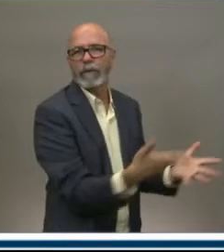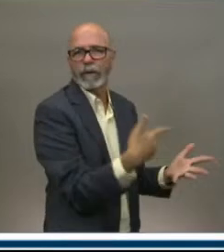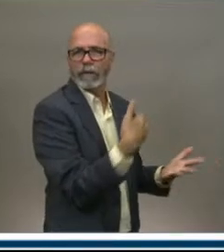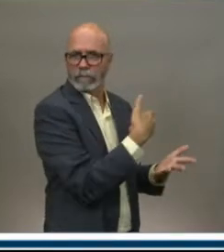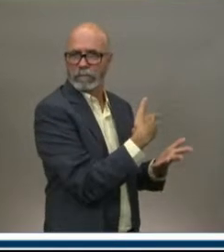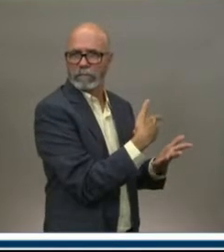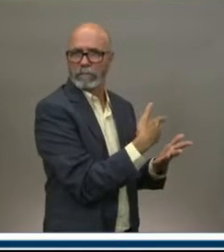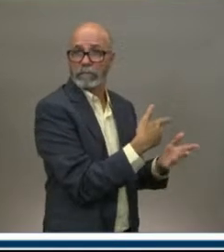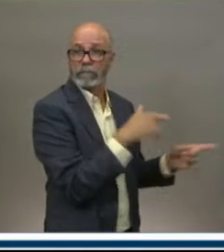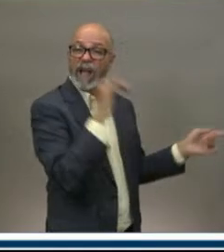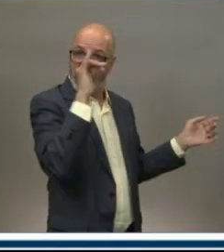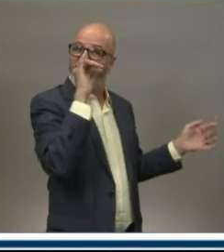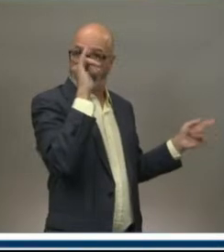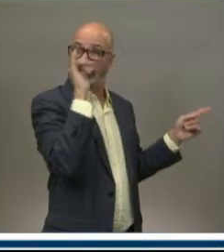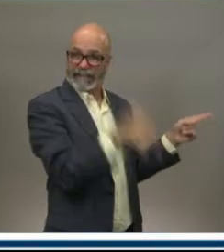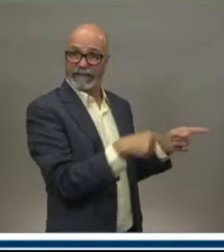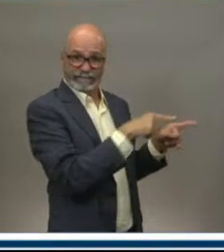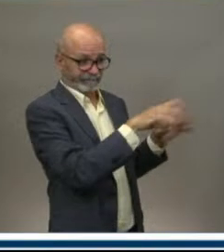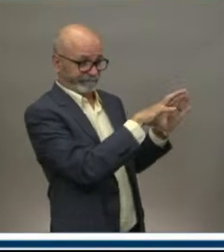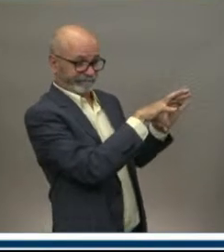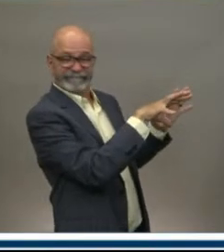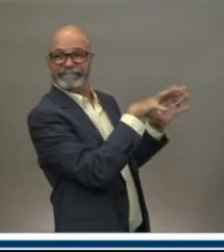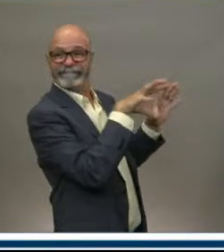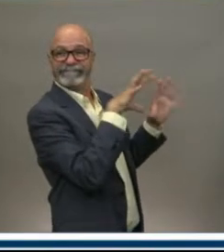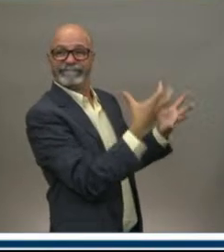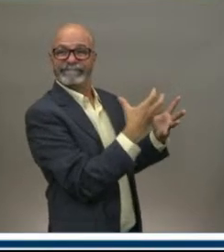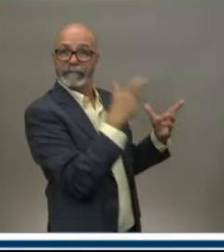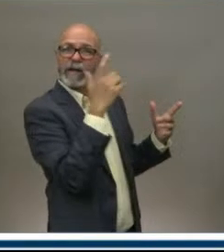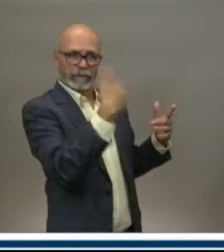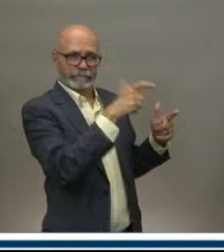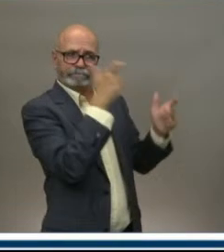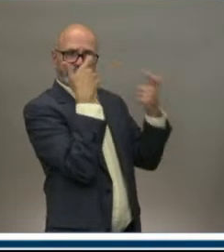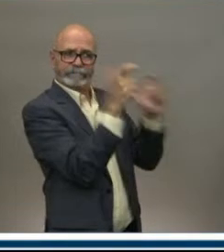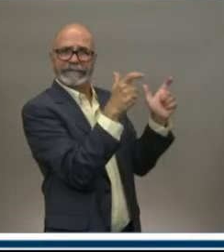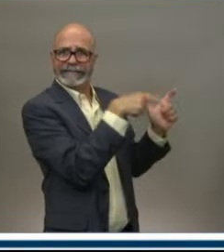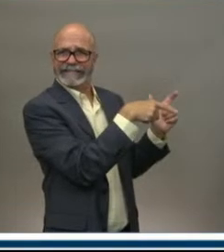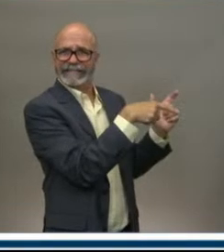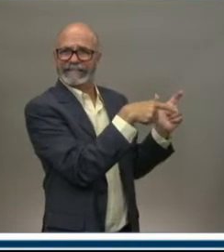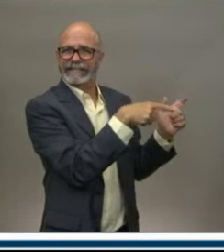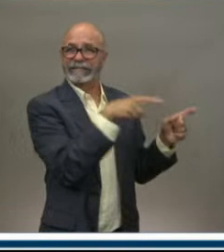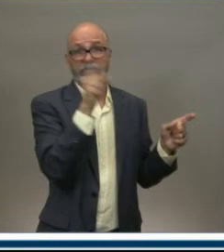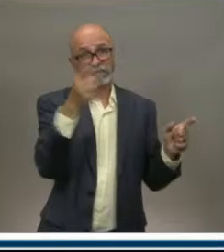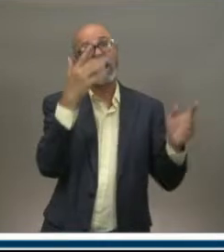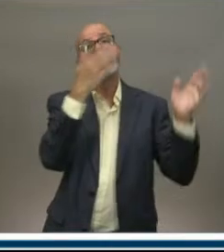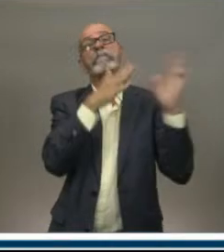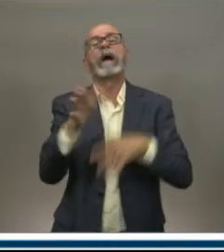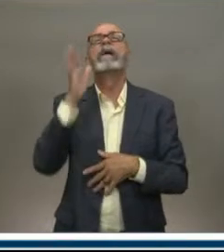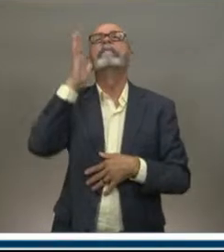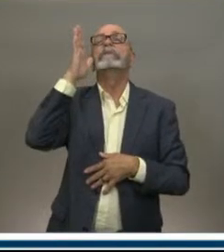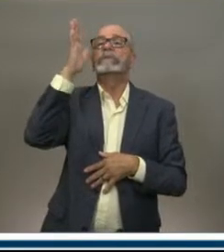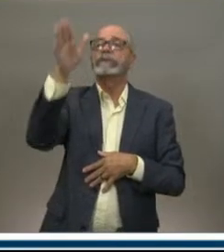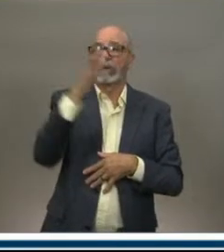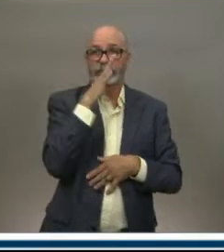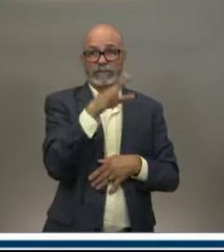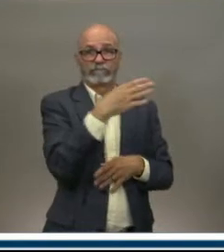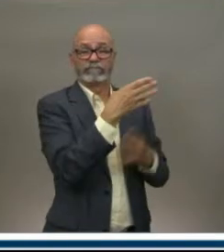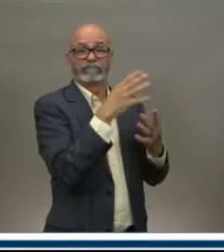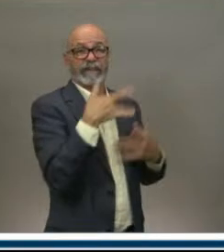size are problematic. Do you have any plans to eventually close Northwood? So that's not a